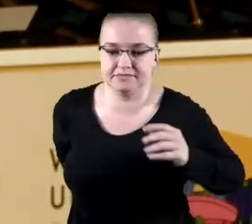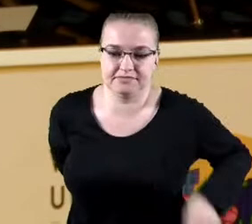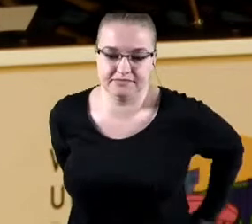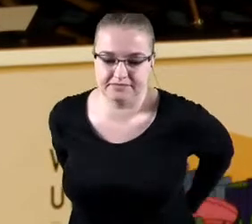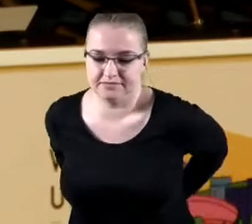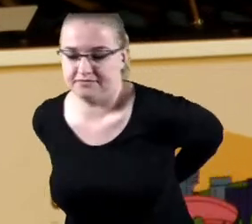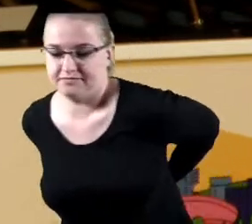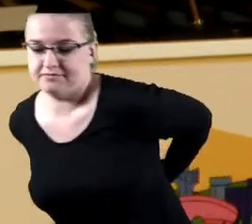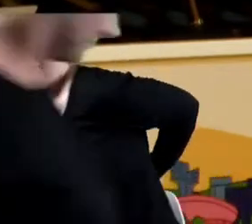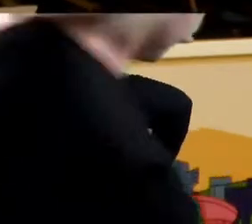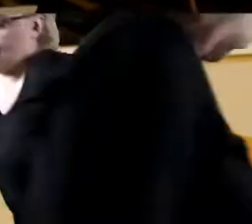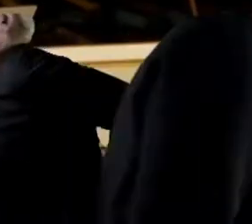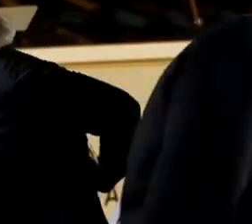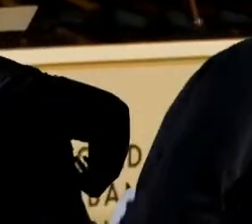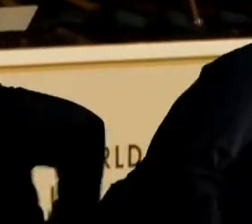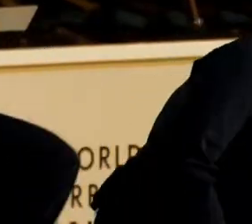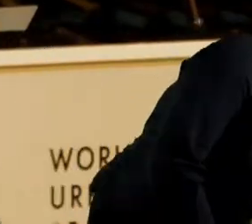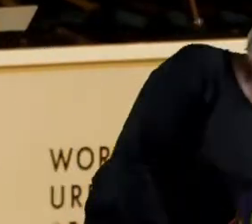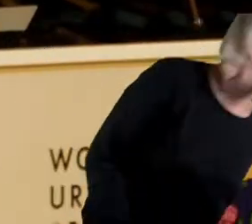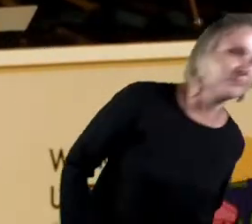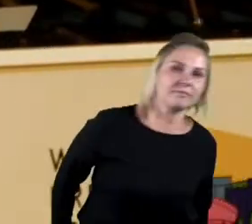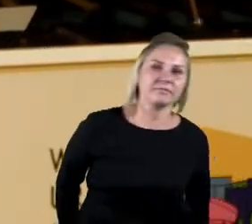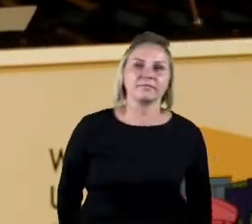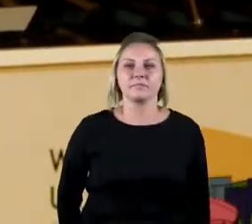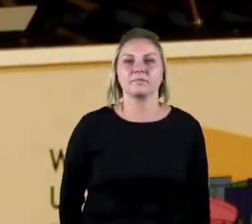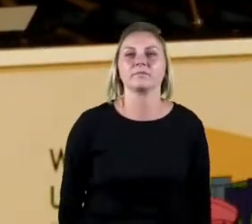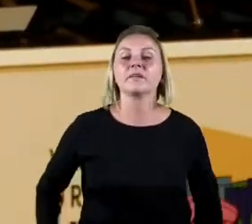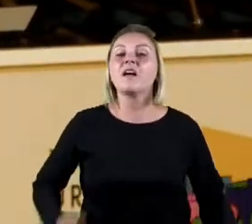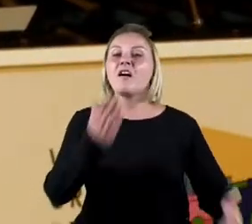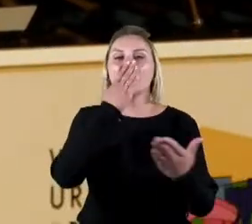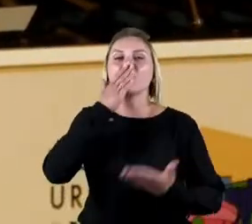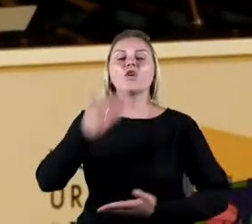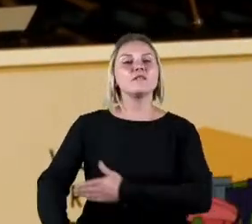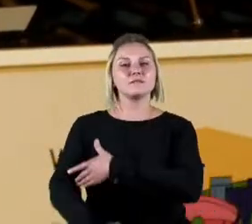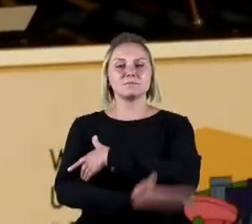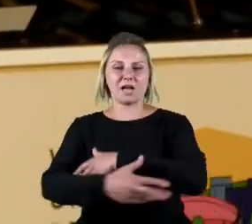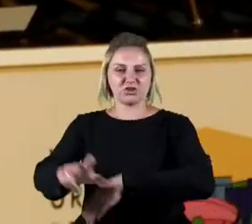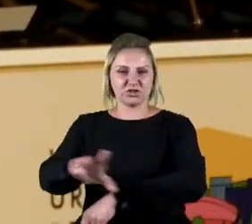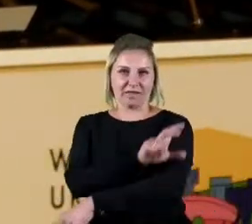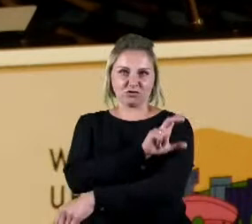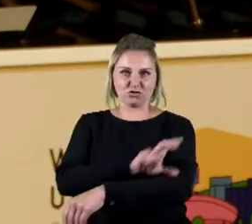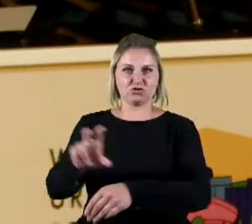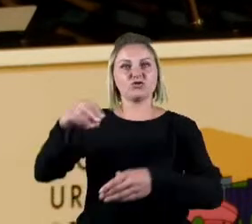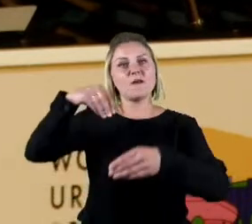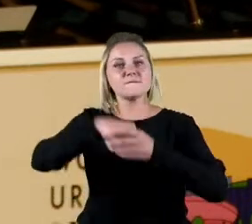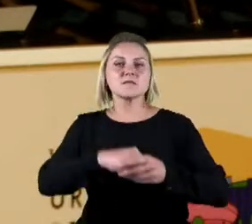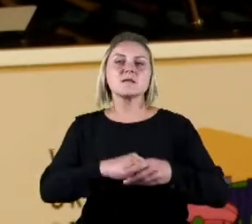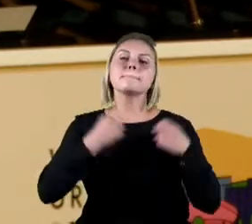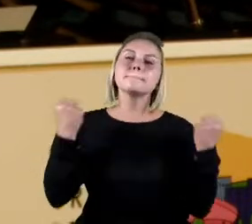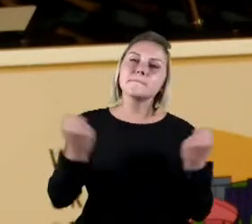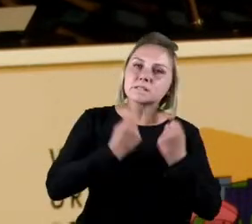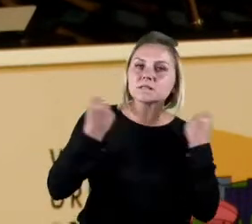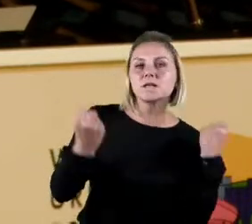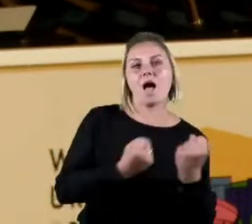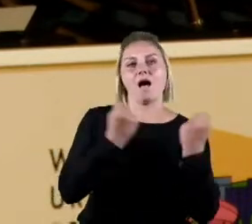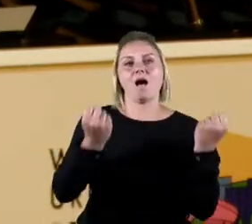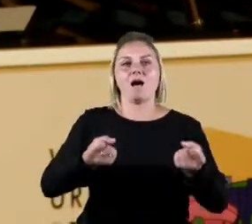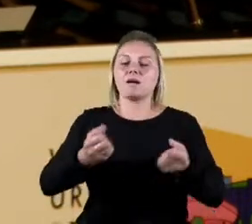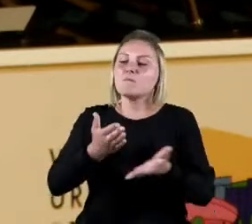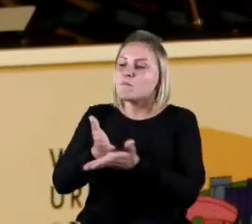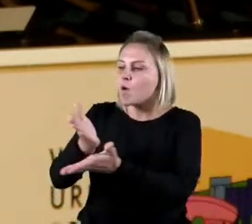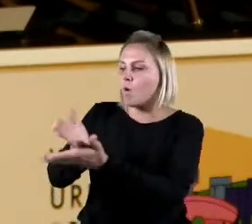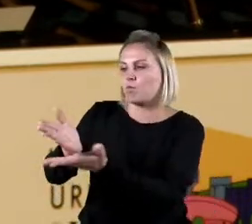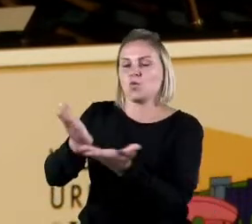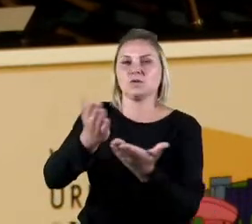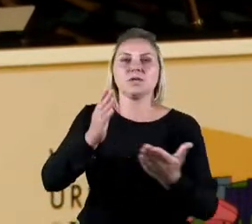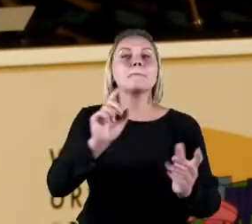enhance the urban development processes that are undertaken by the countries through promoting